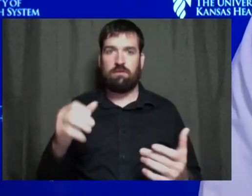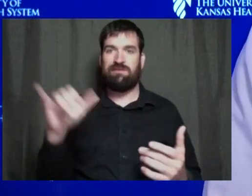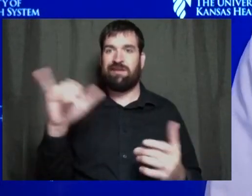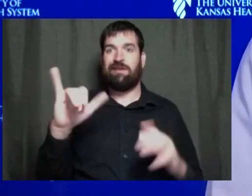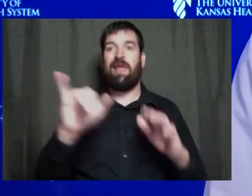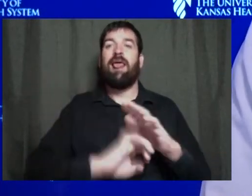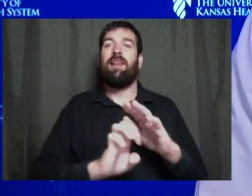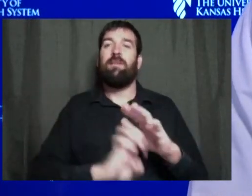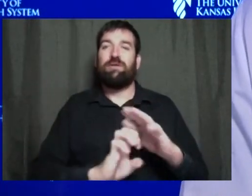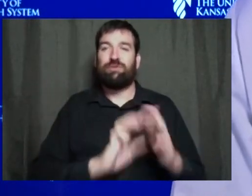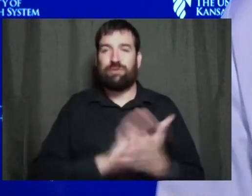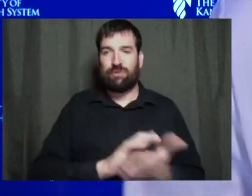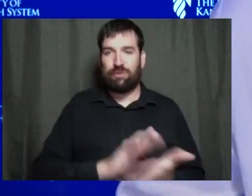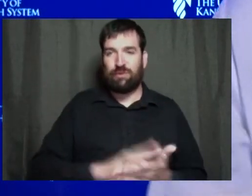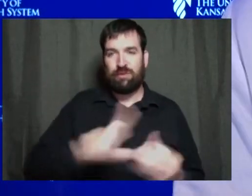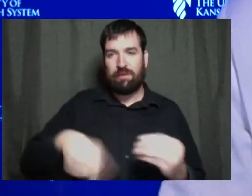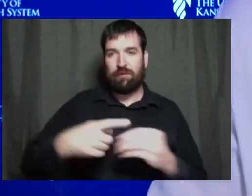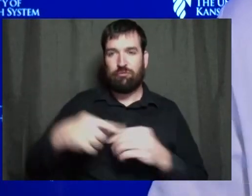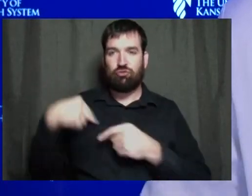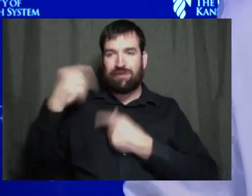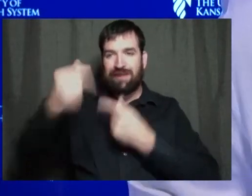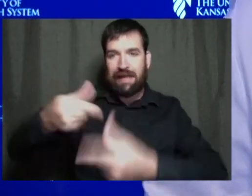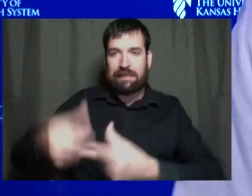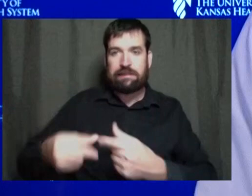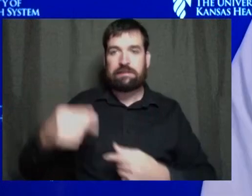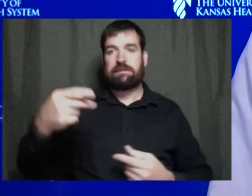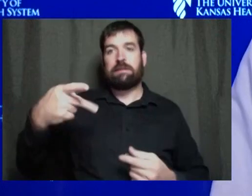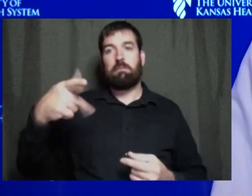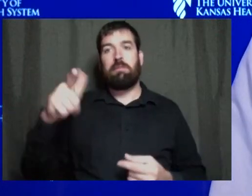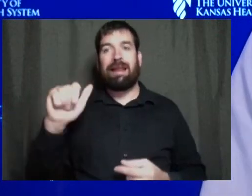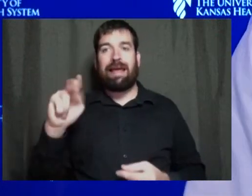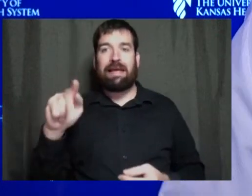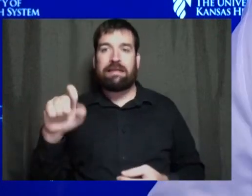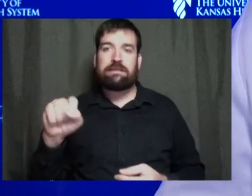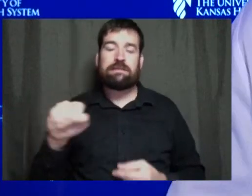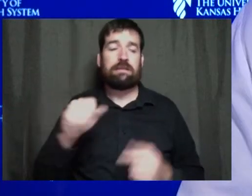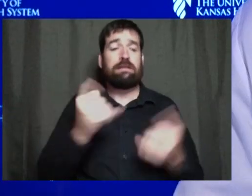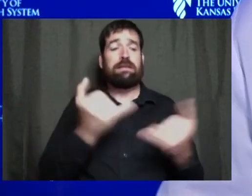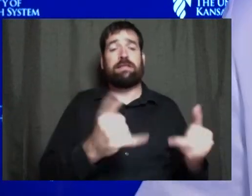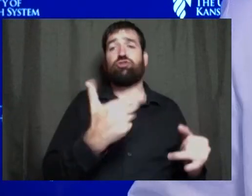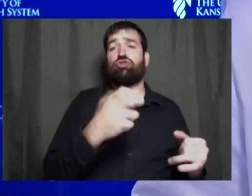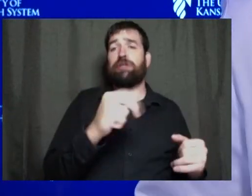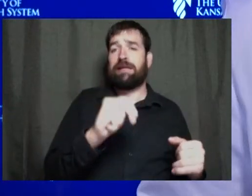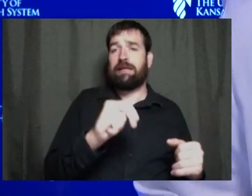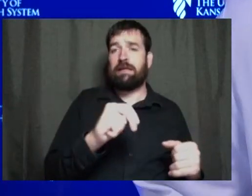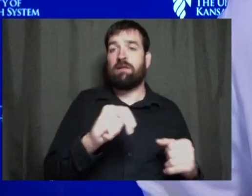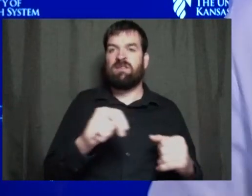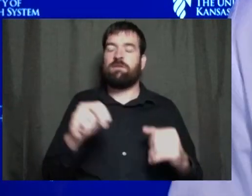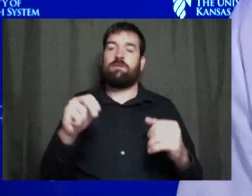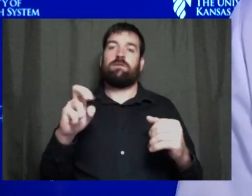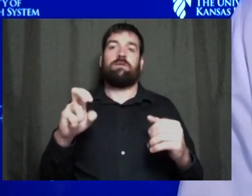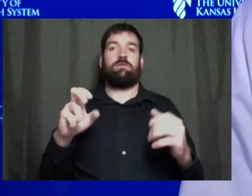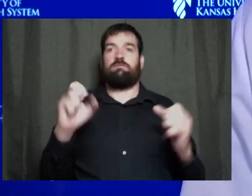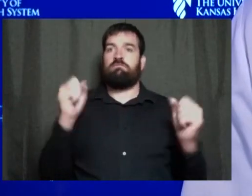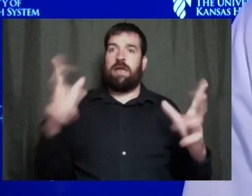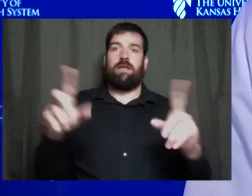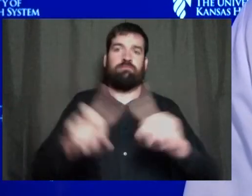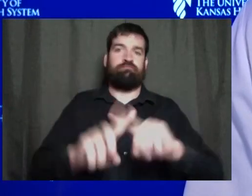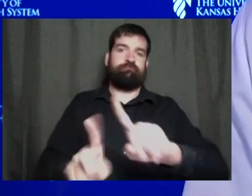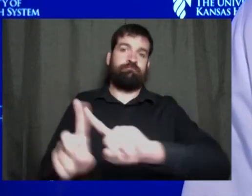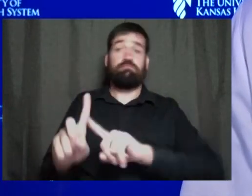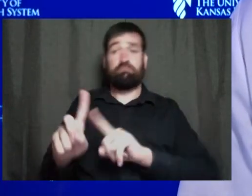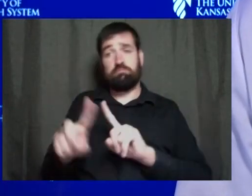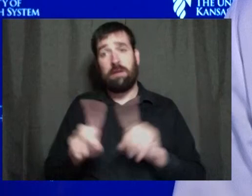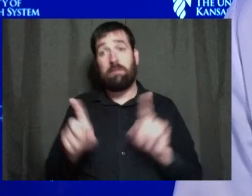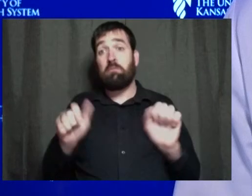school about genetics and plants and this gene and that gene. There are so many genes that interplay, but there probably is some sort of